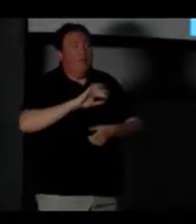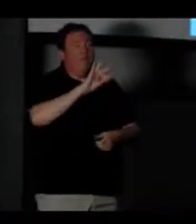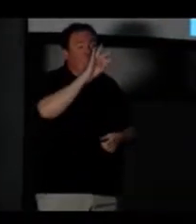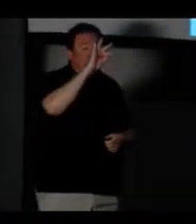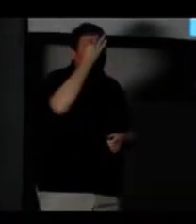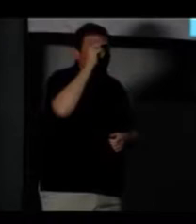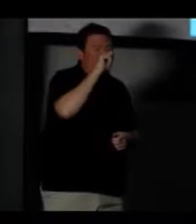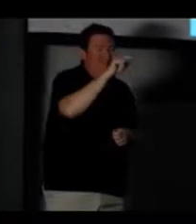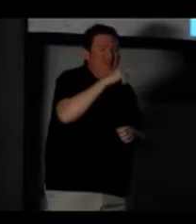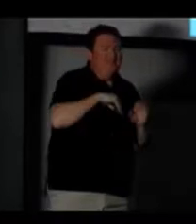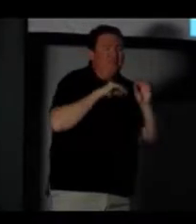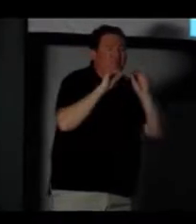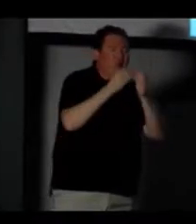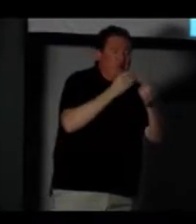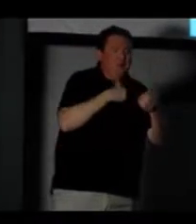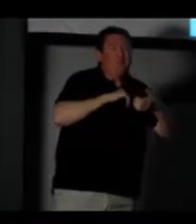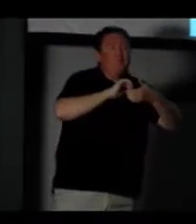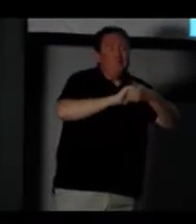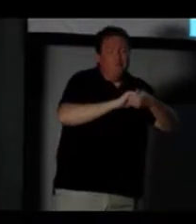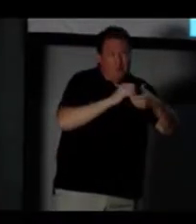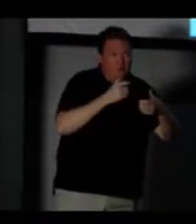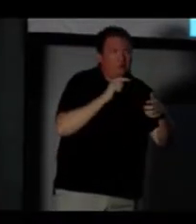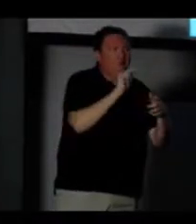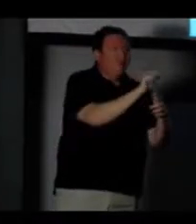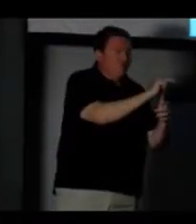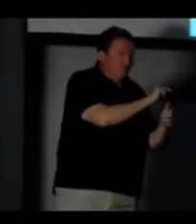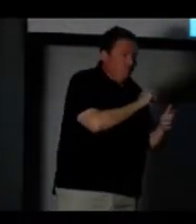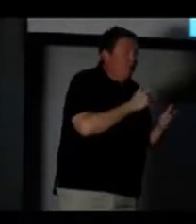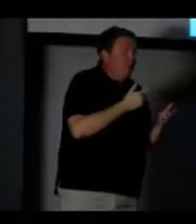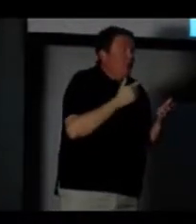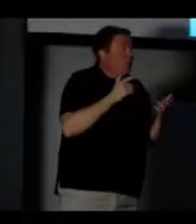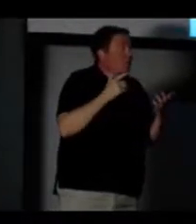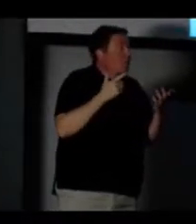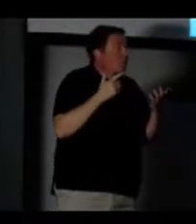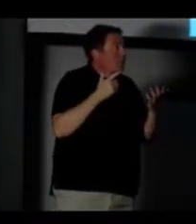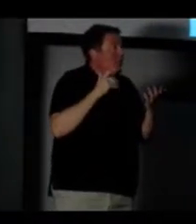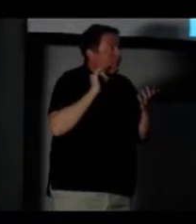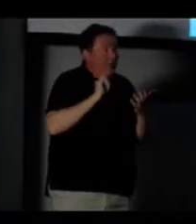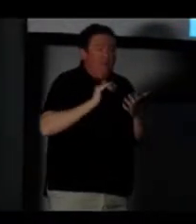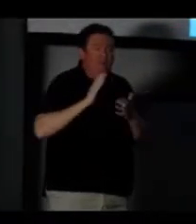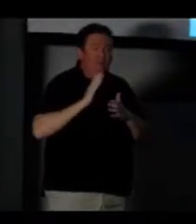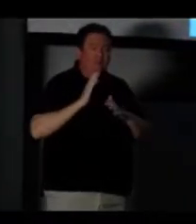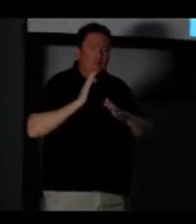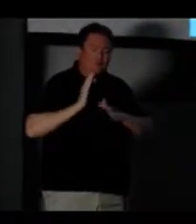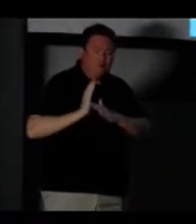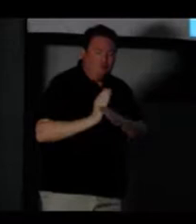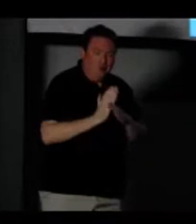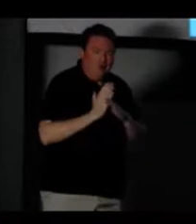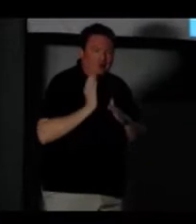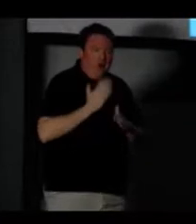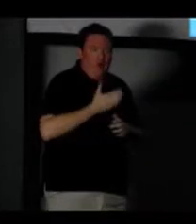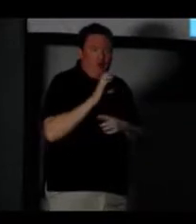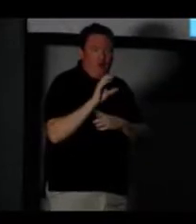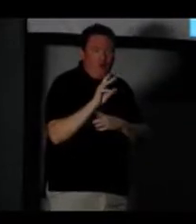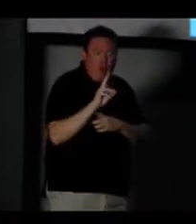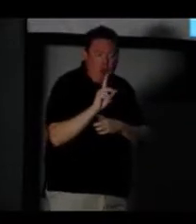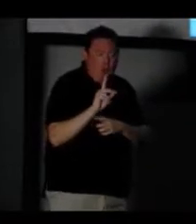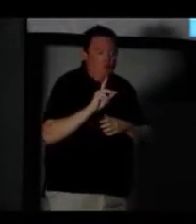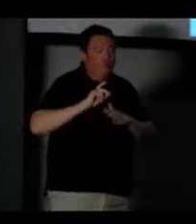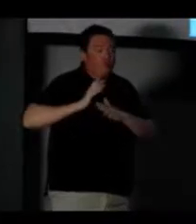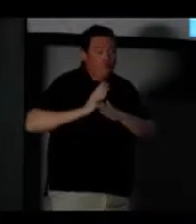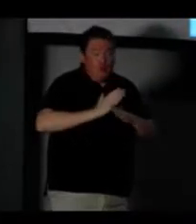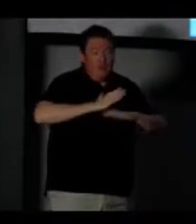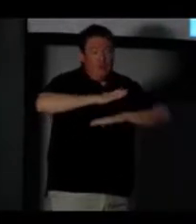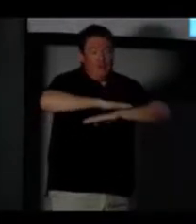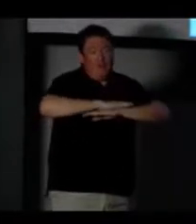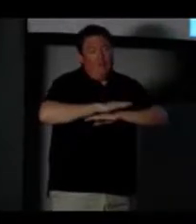and organizations like us are also going into that. That's us really sharing a crowd, sharing a platform, and sharing approaches into